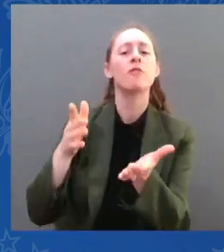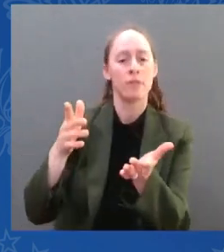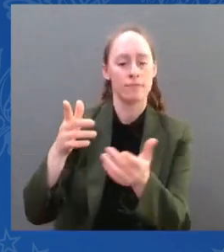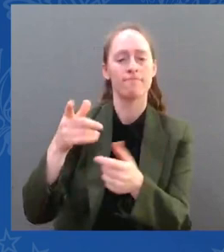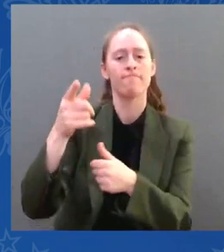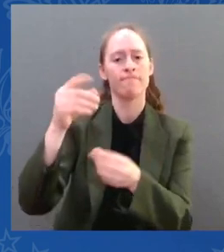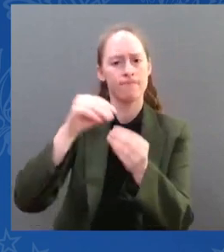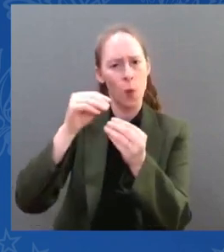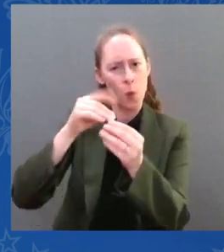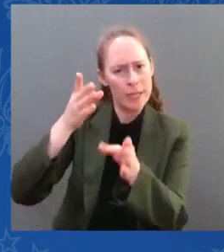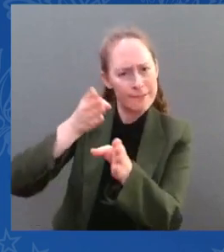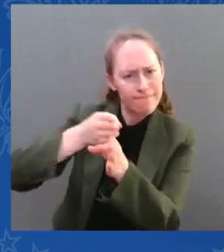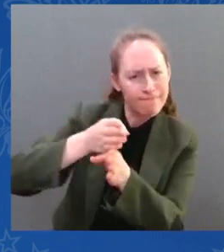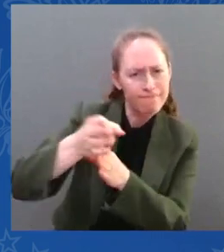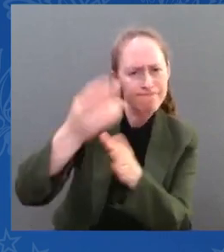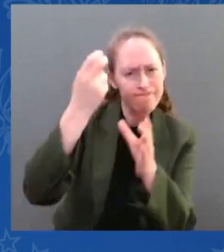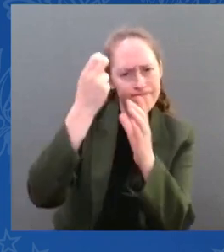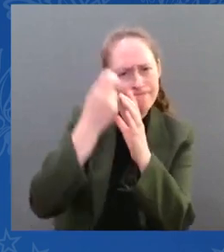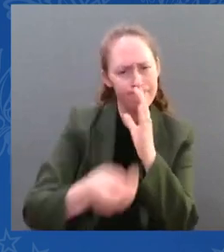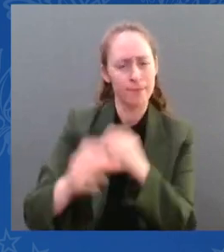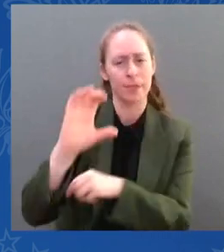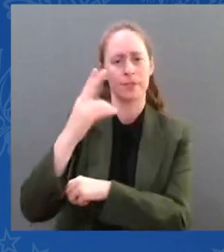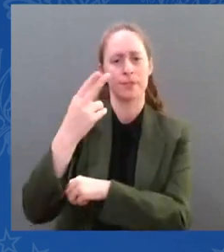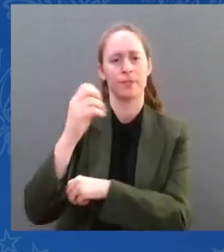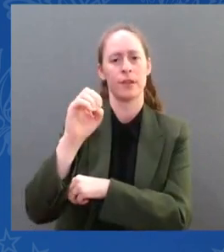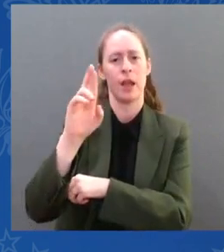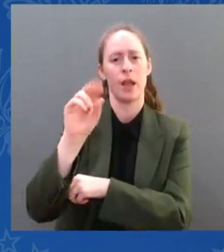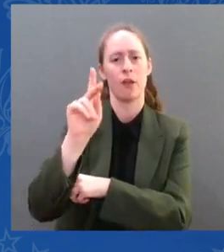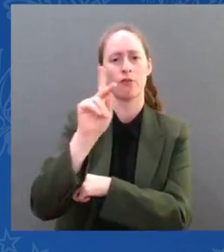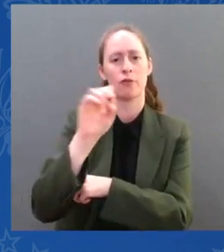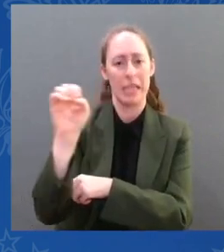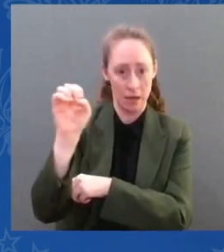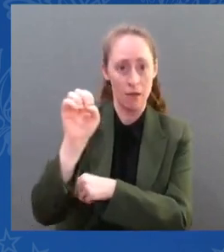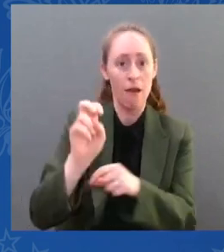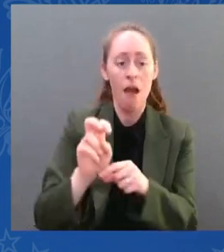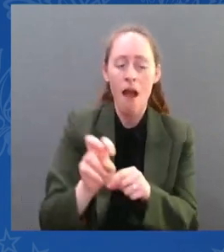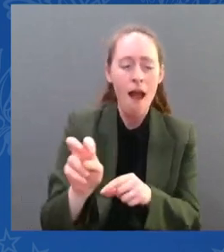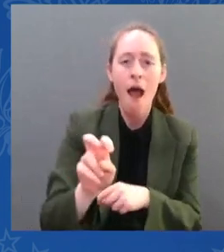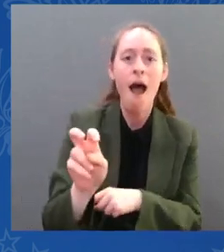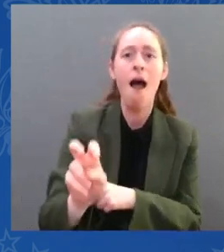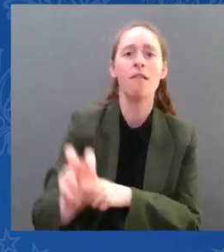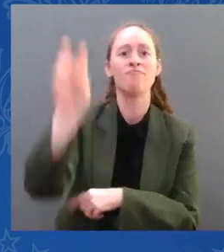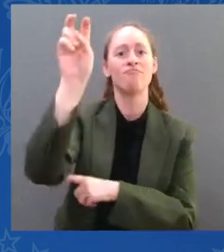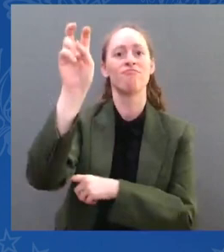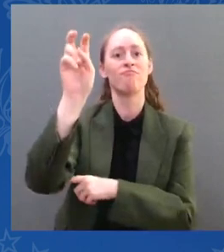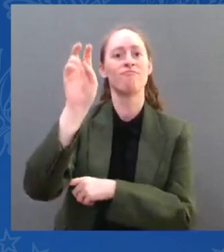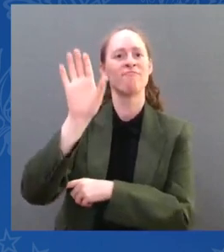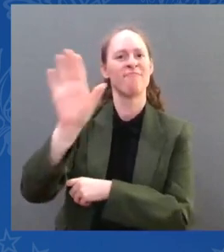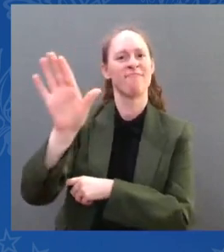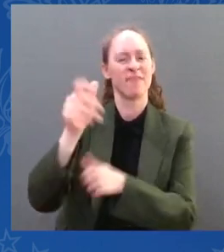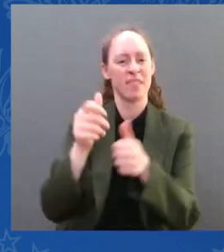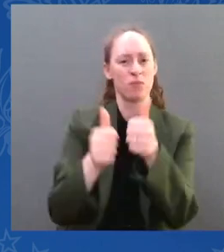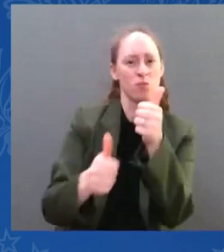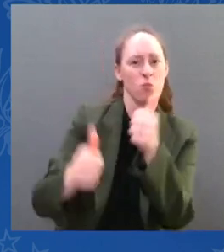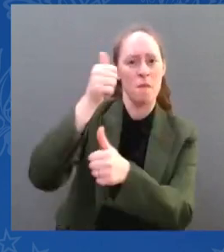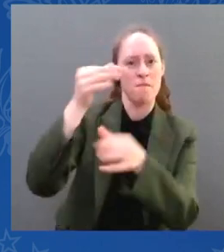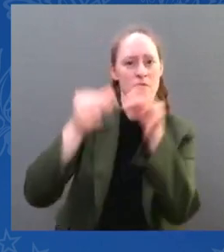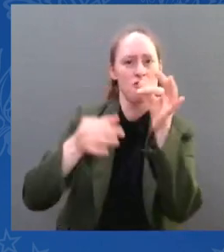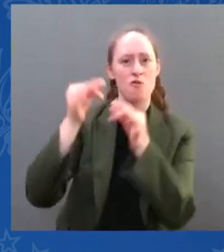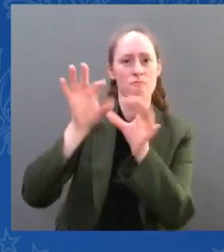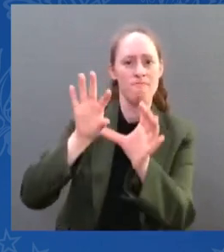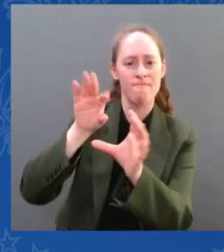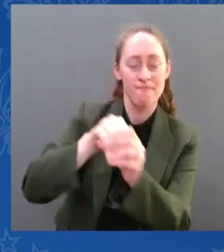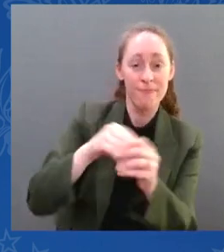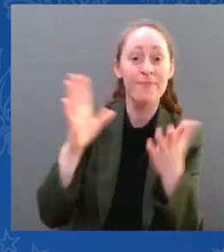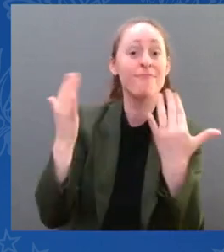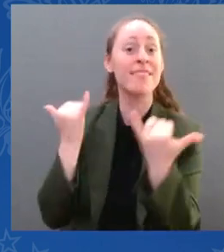to his daughter, Stephanie Birdwell, who's with him today, and who serves as the director of the Office of Tribal Relations at the Department of Veterans